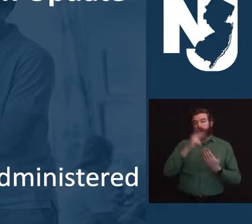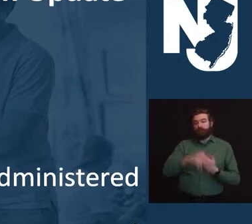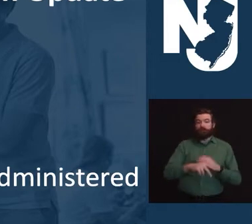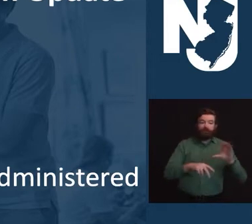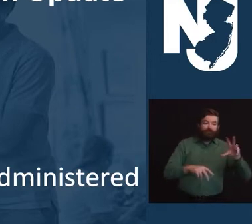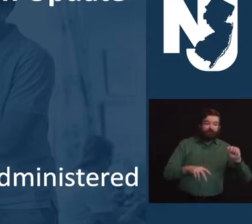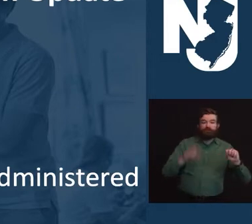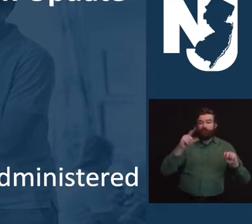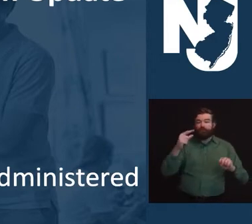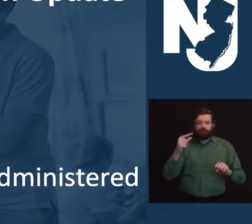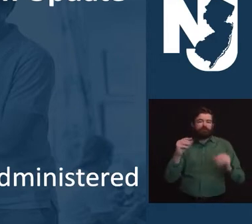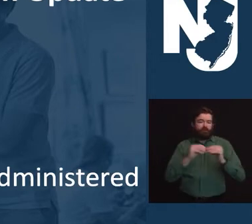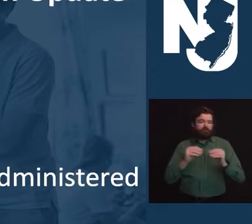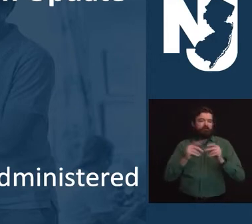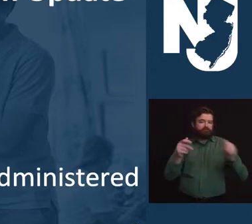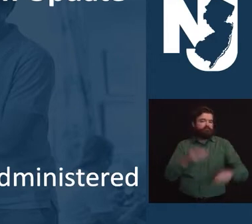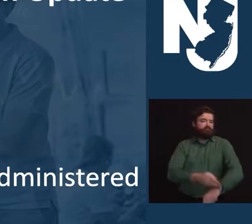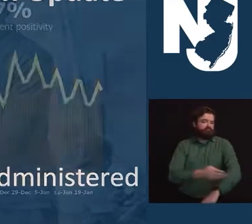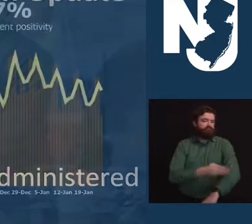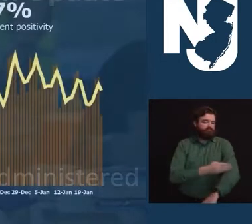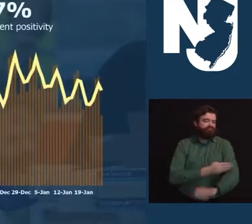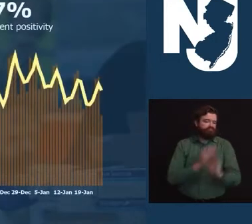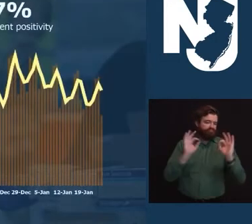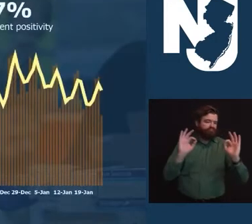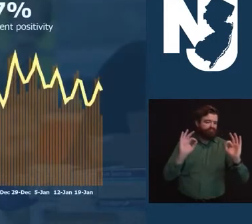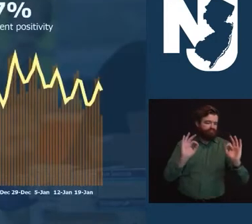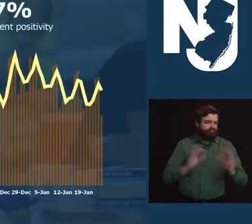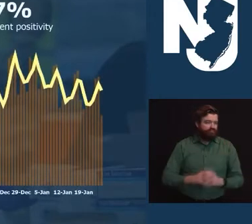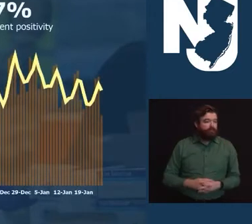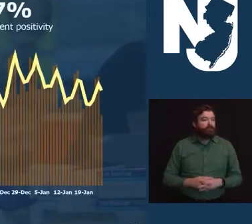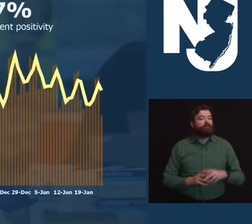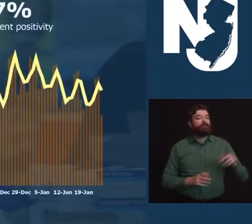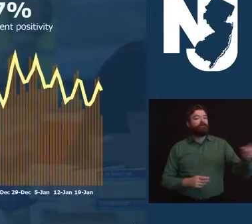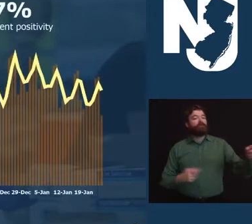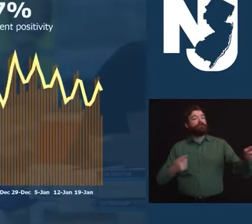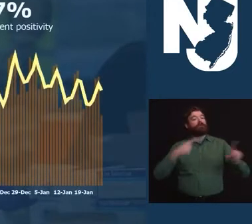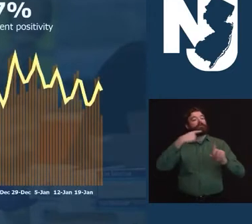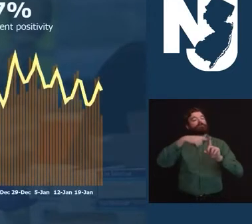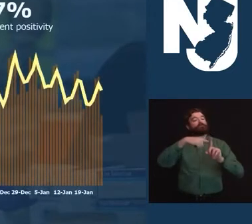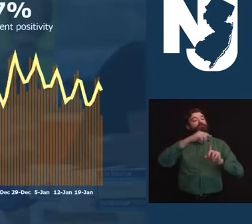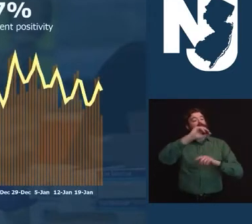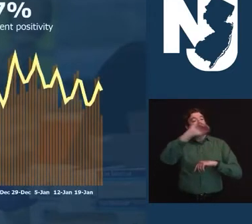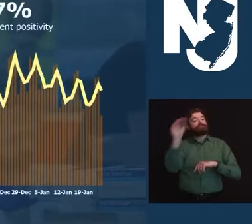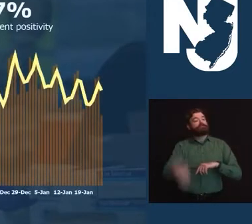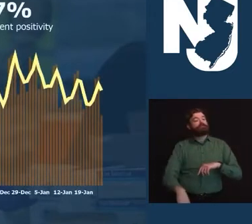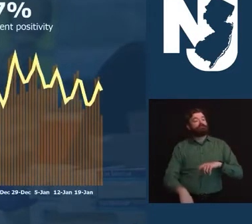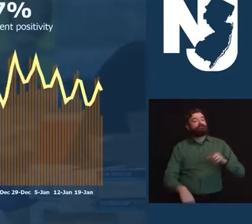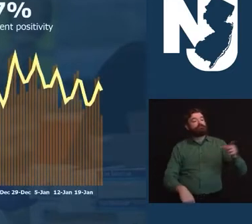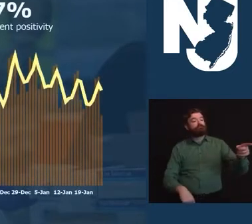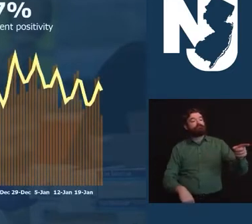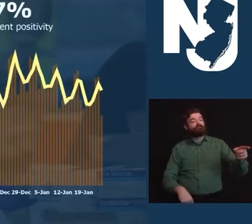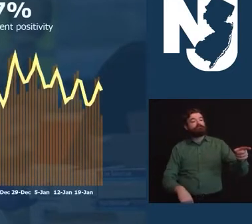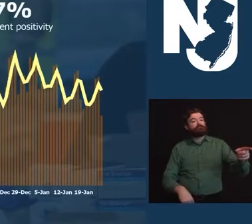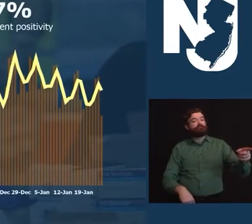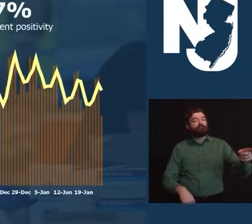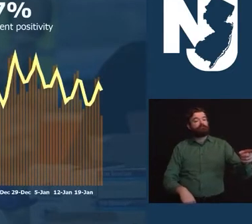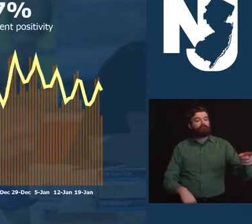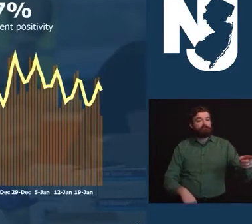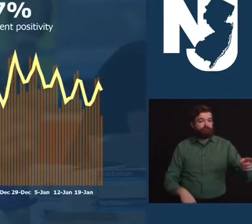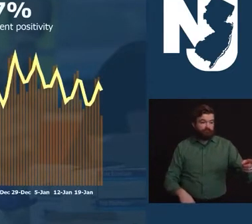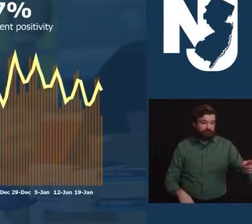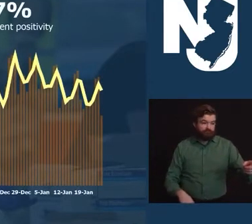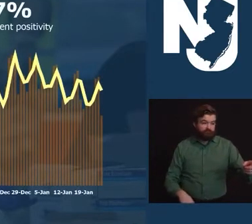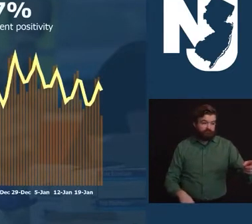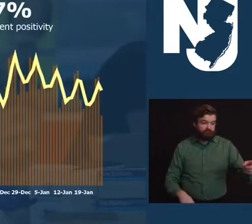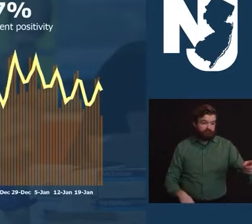So let's go to the rest of the numbers if we can. The positivity rate for the 65,709 PCS tests recorded on Monday